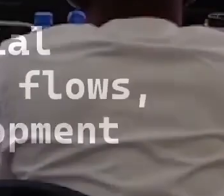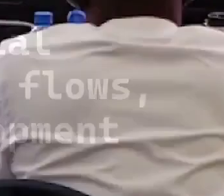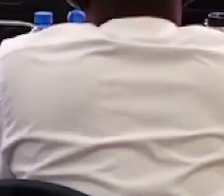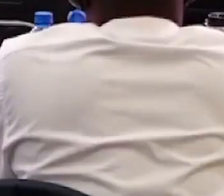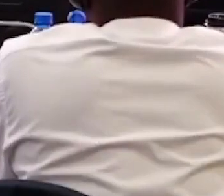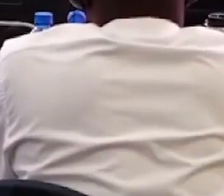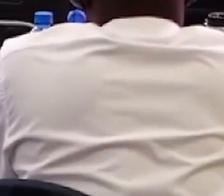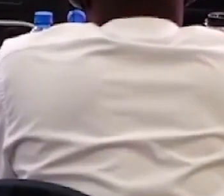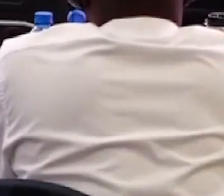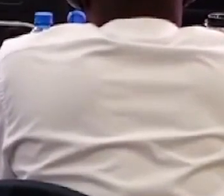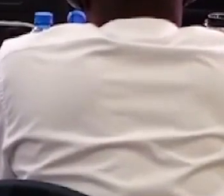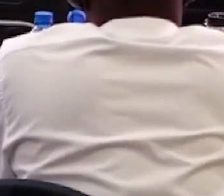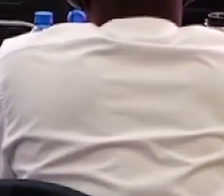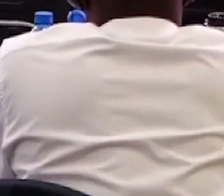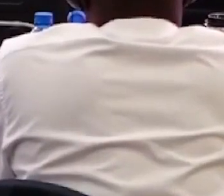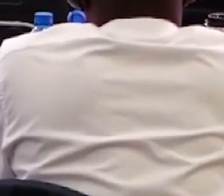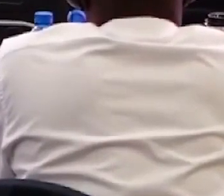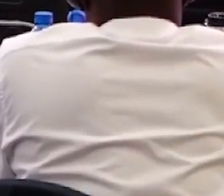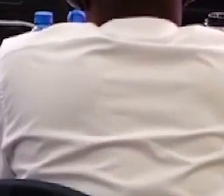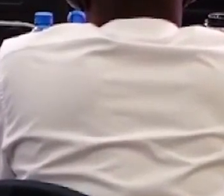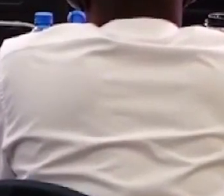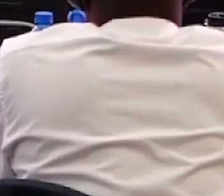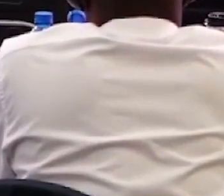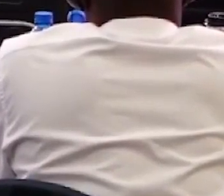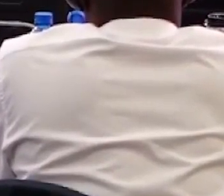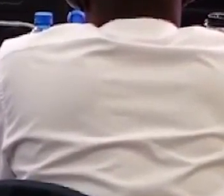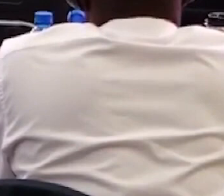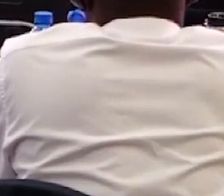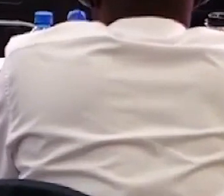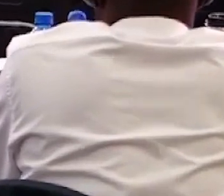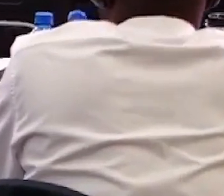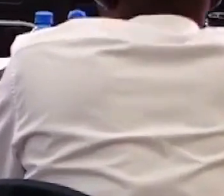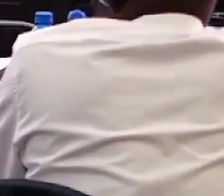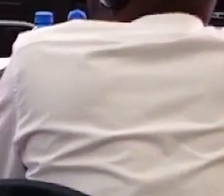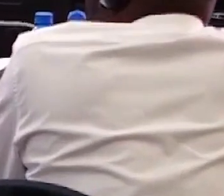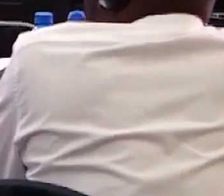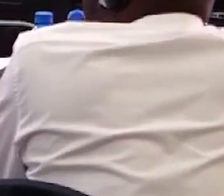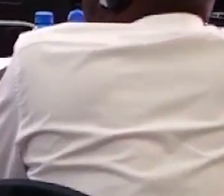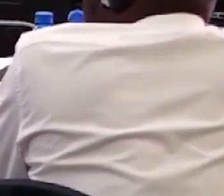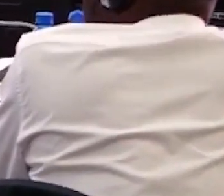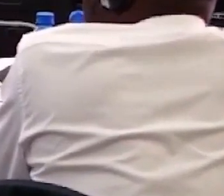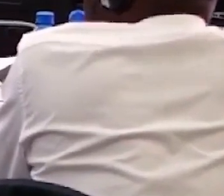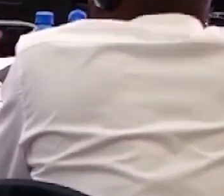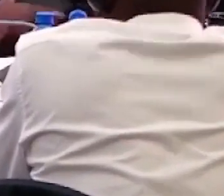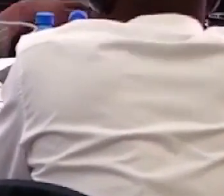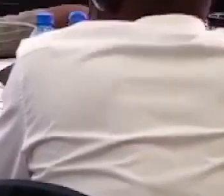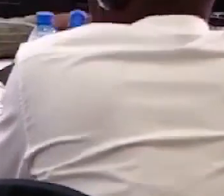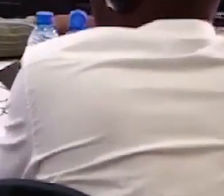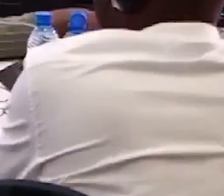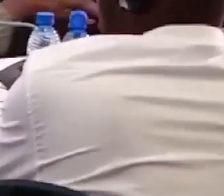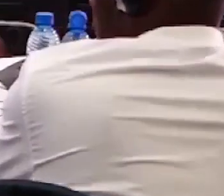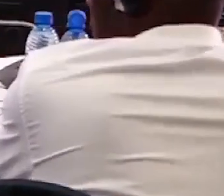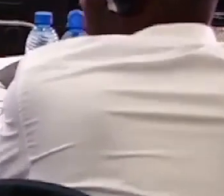I want to open it up now to the floor, and just to get some feedback and some questions and conversation going on also from the